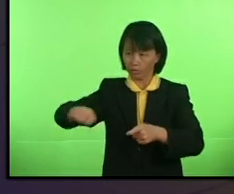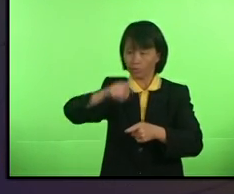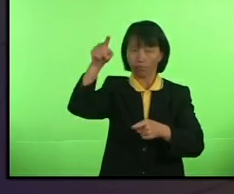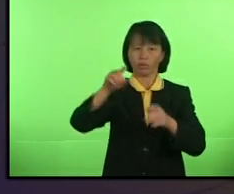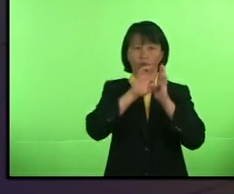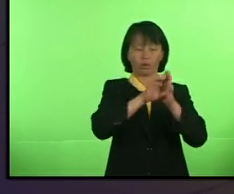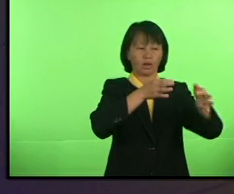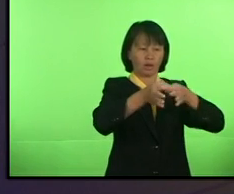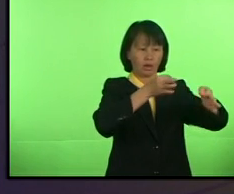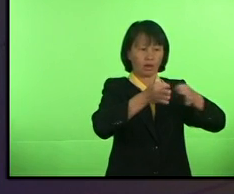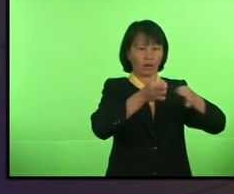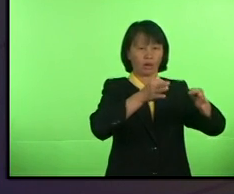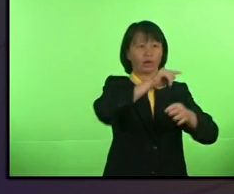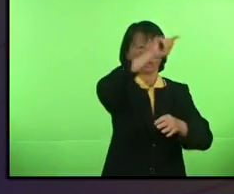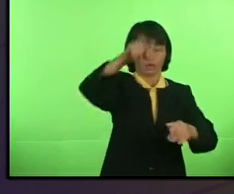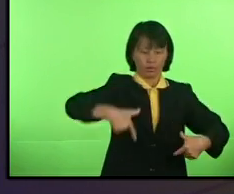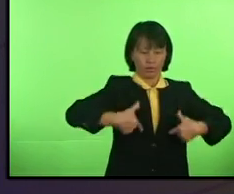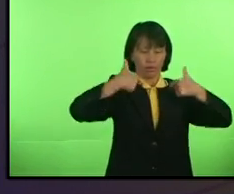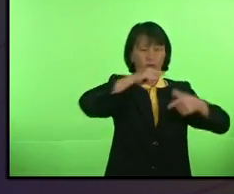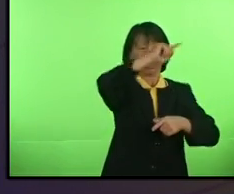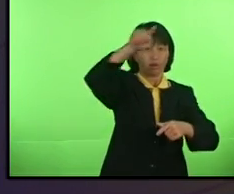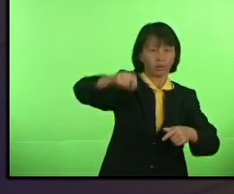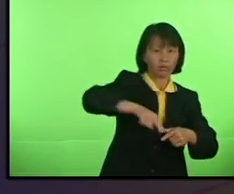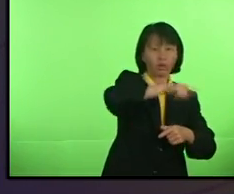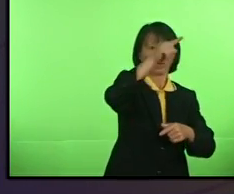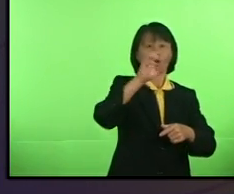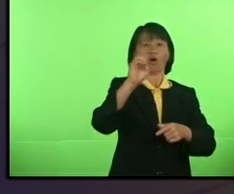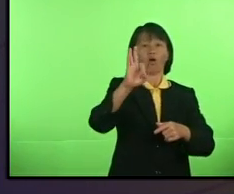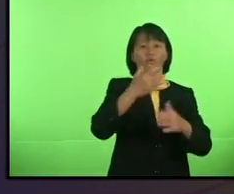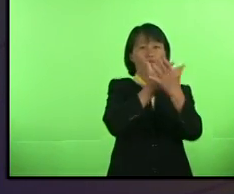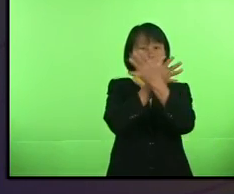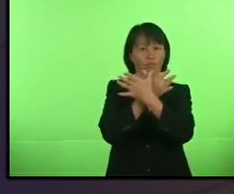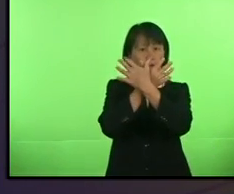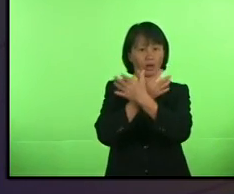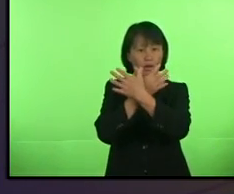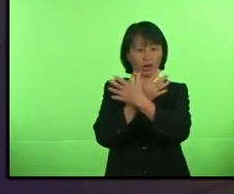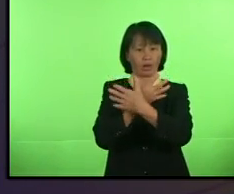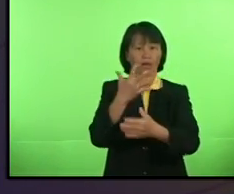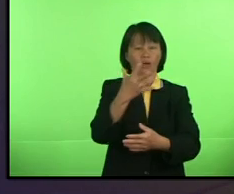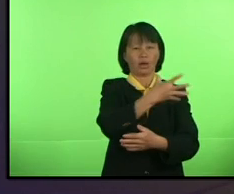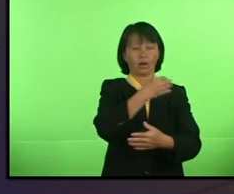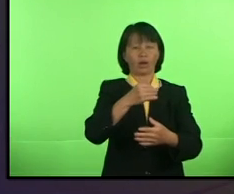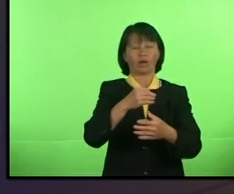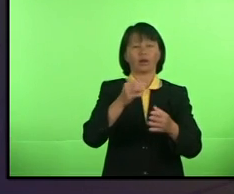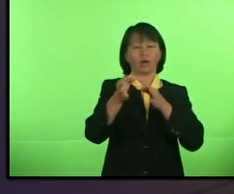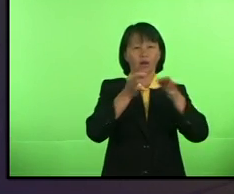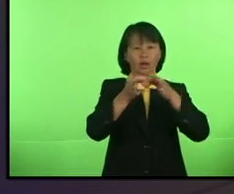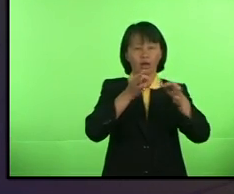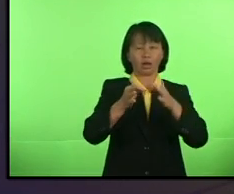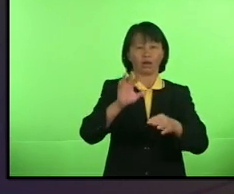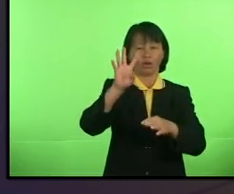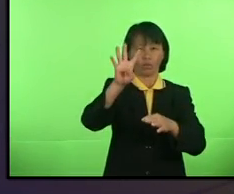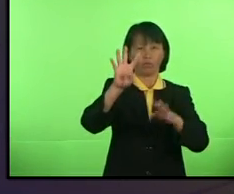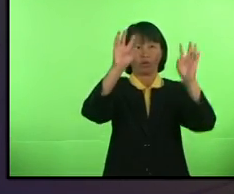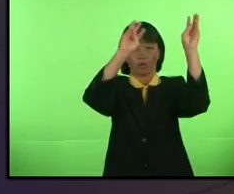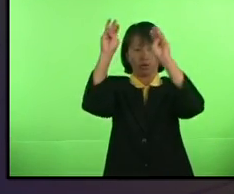explain the life cycle of a butterfly, and explain the 4 seasons which occur in many parts